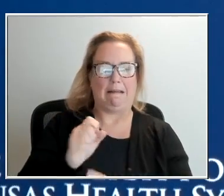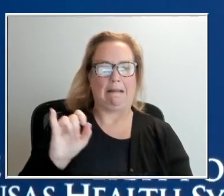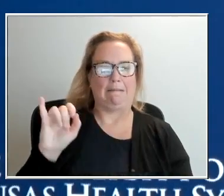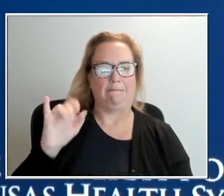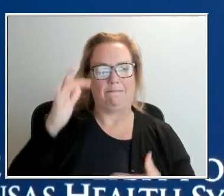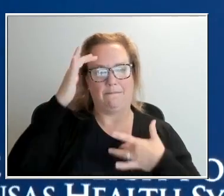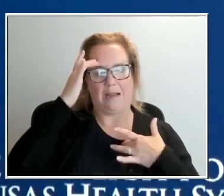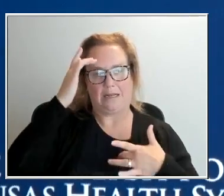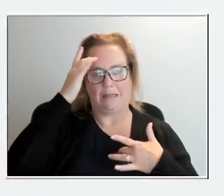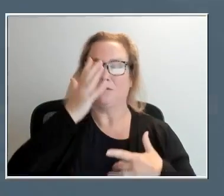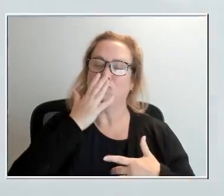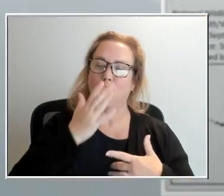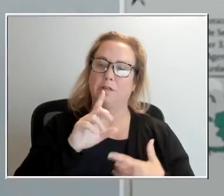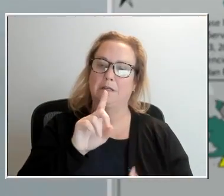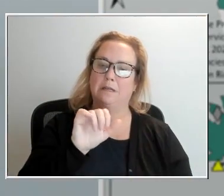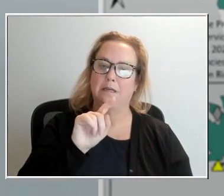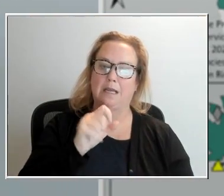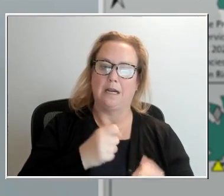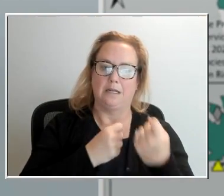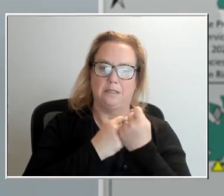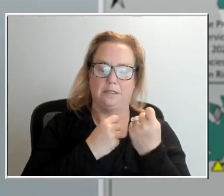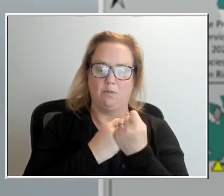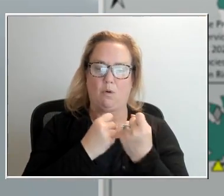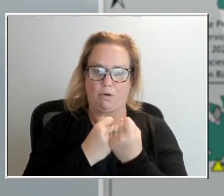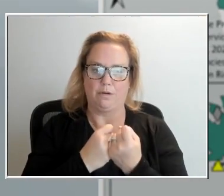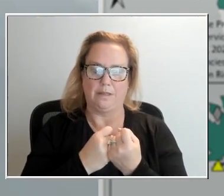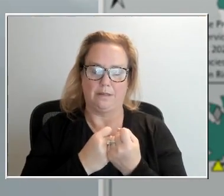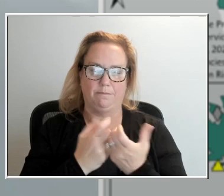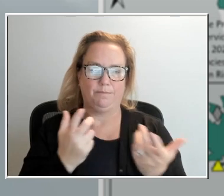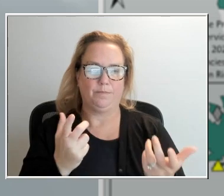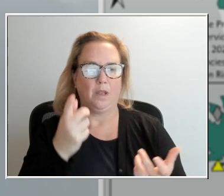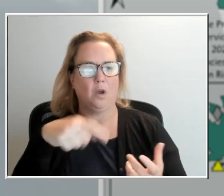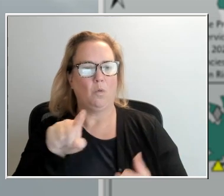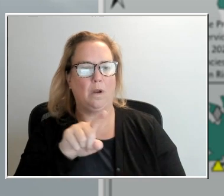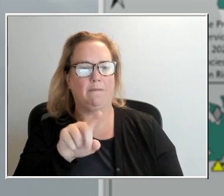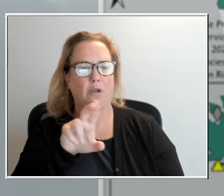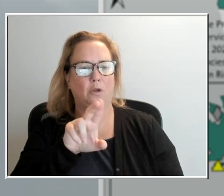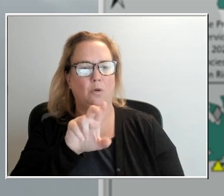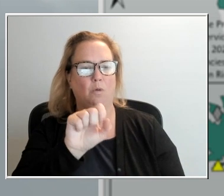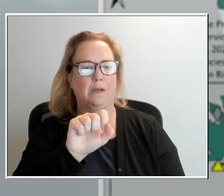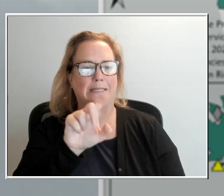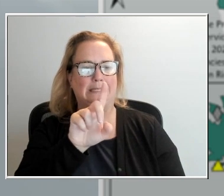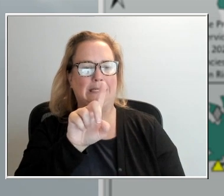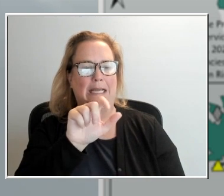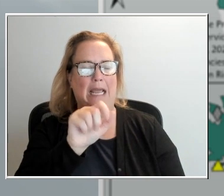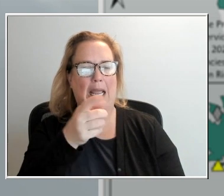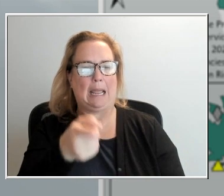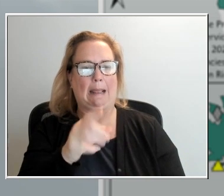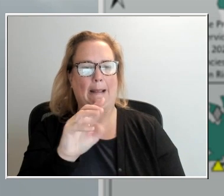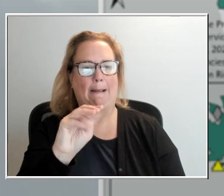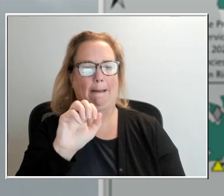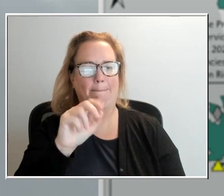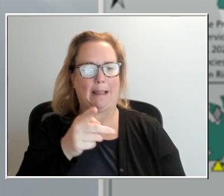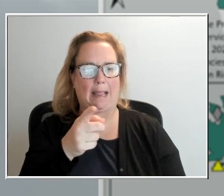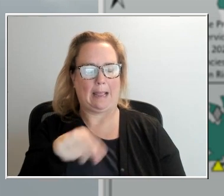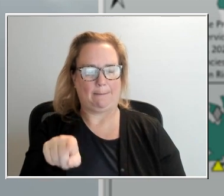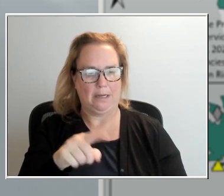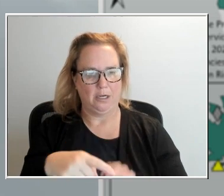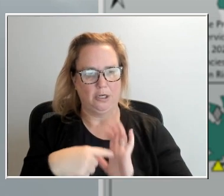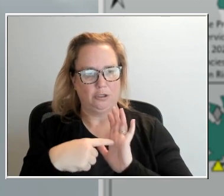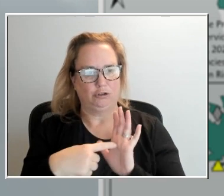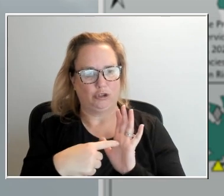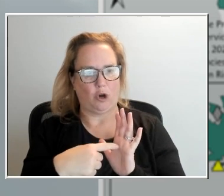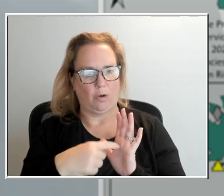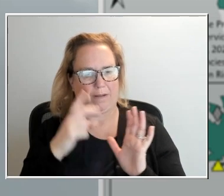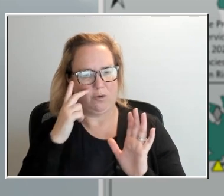to support the fact that the other mammals have been affected. We have a USDA up-to-date map right now just showing, if you can see on